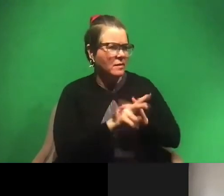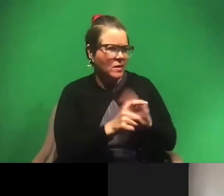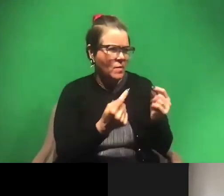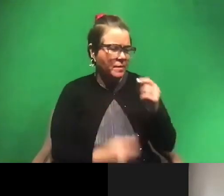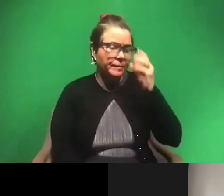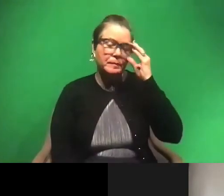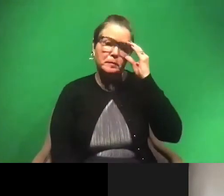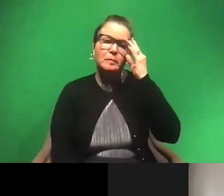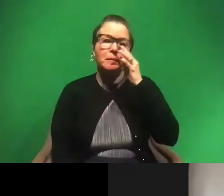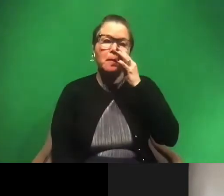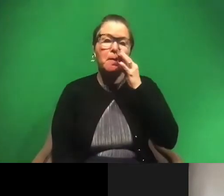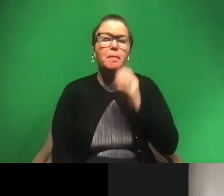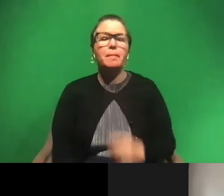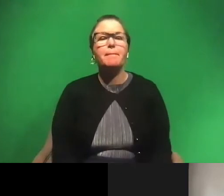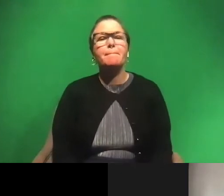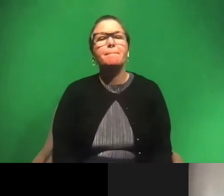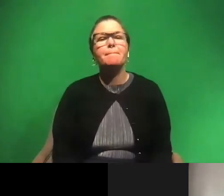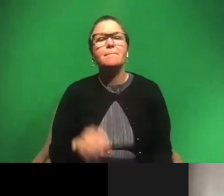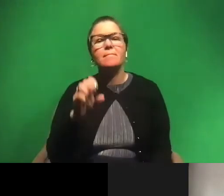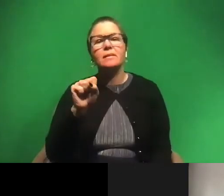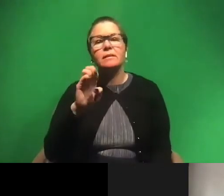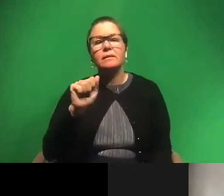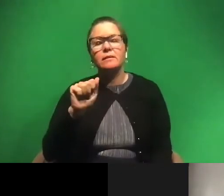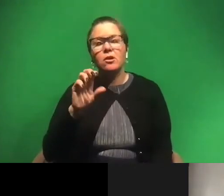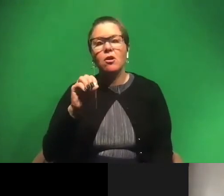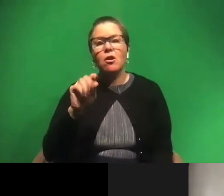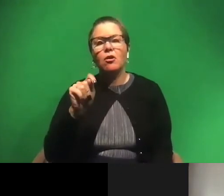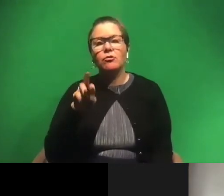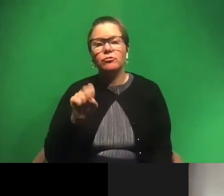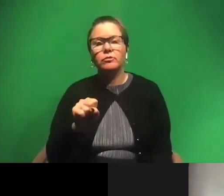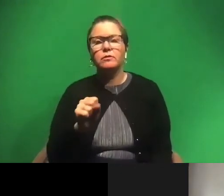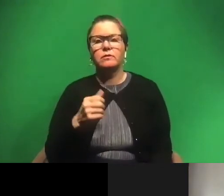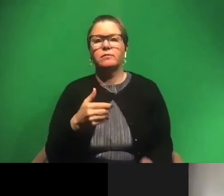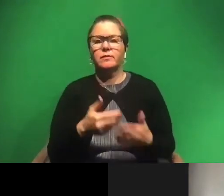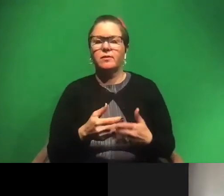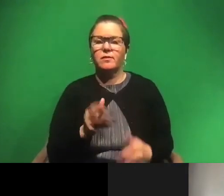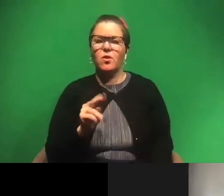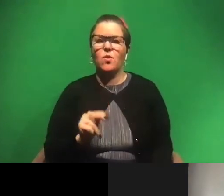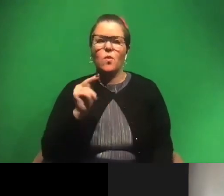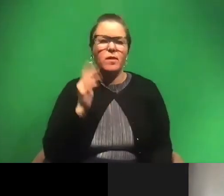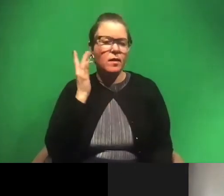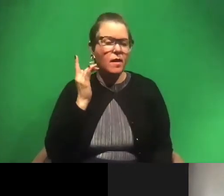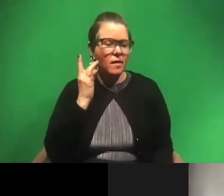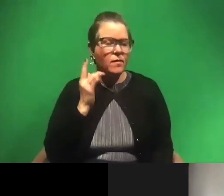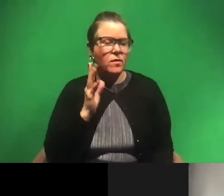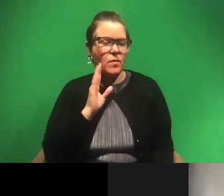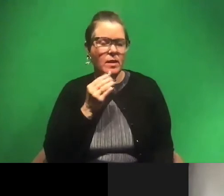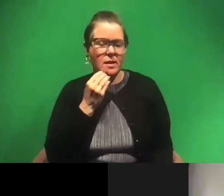So things like sea otters, where like up where we are in the Northern California, will eat